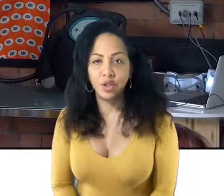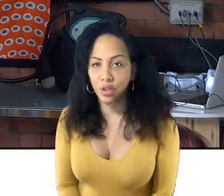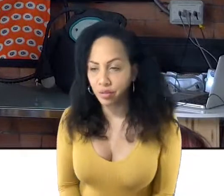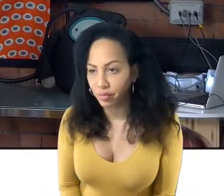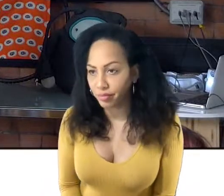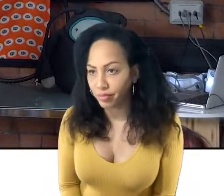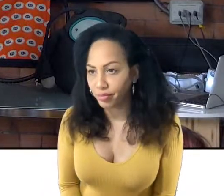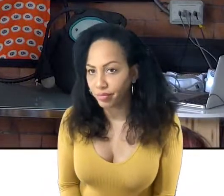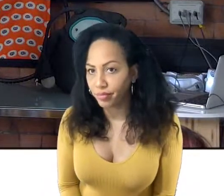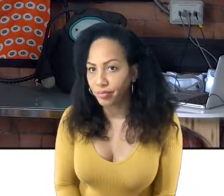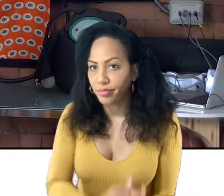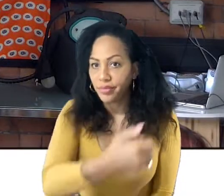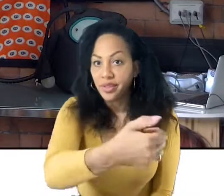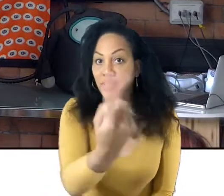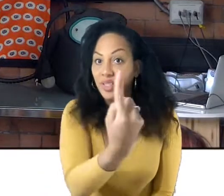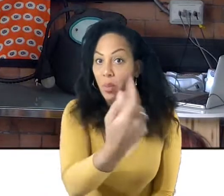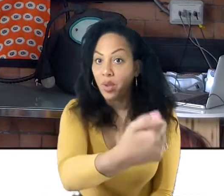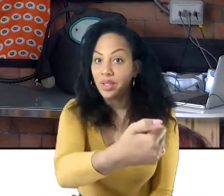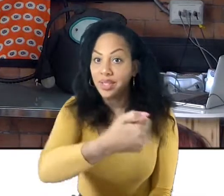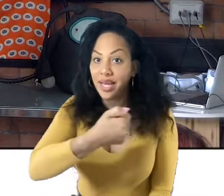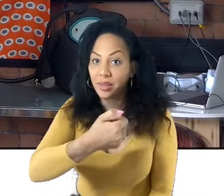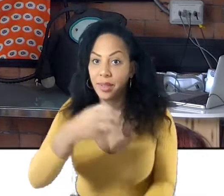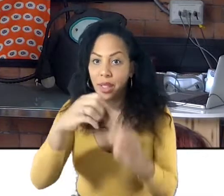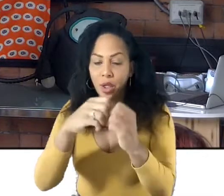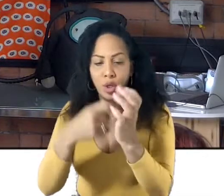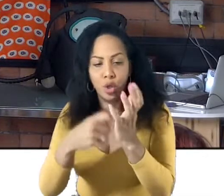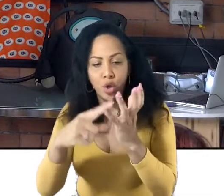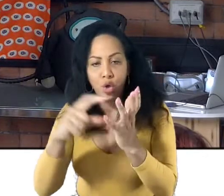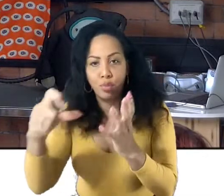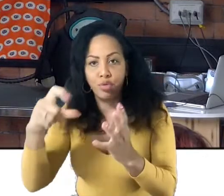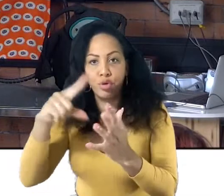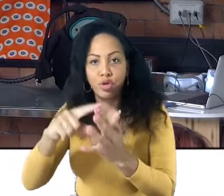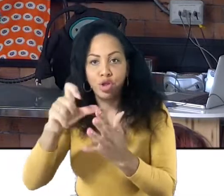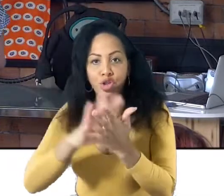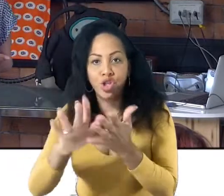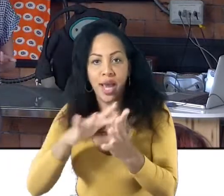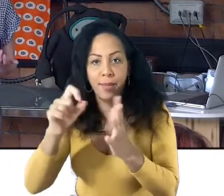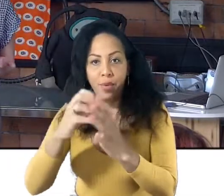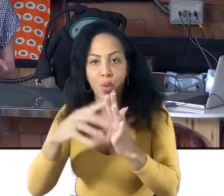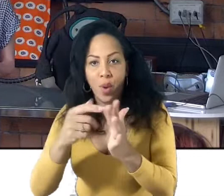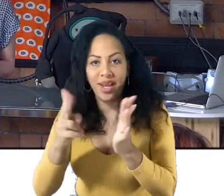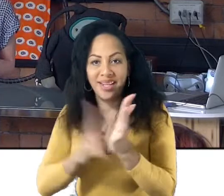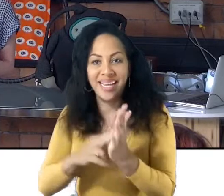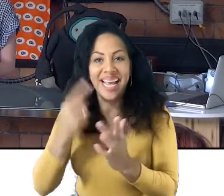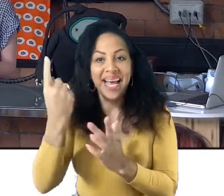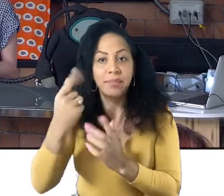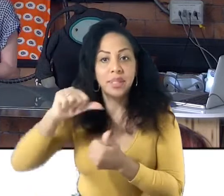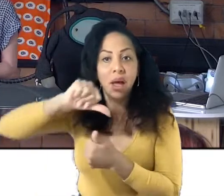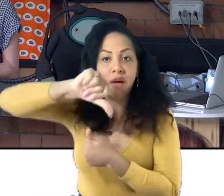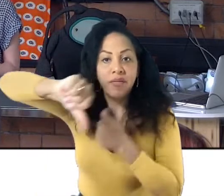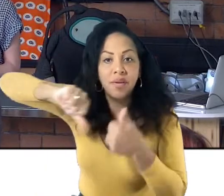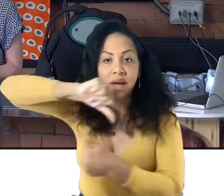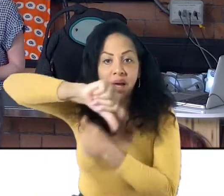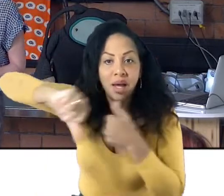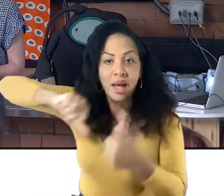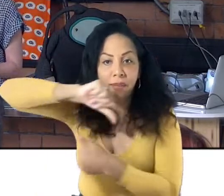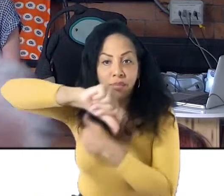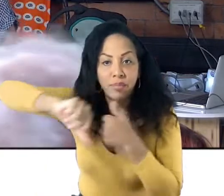someone called Bruce Chatwin, who's an anthropologist who did some studies on Aboriginal